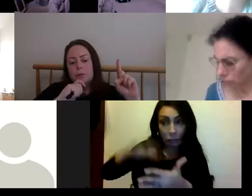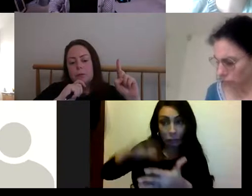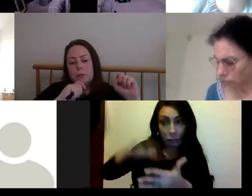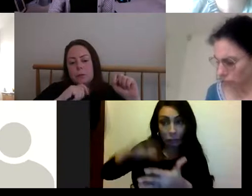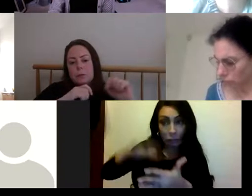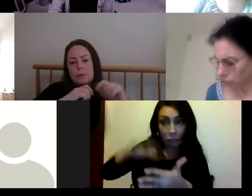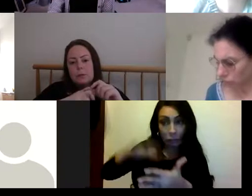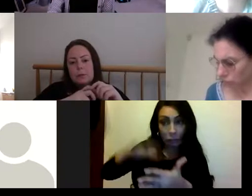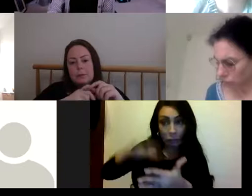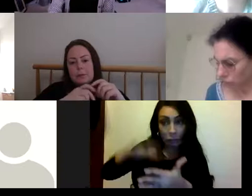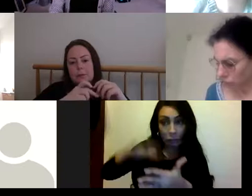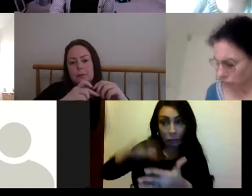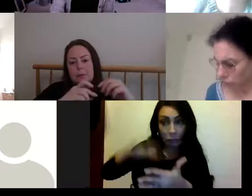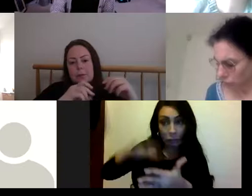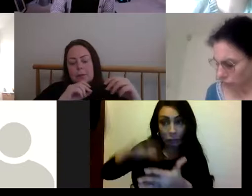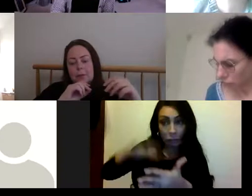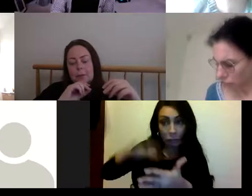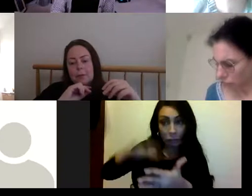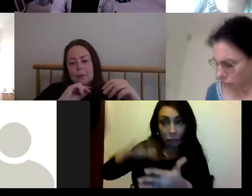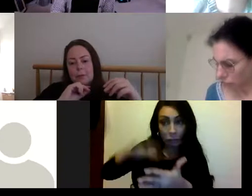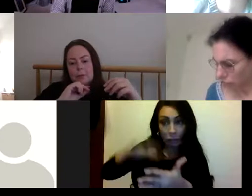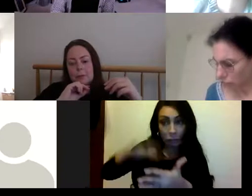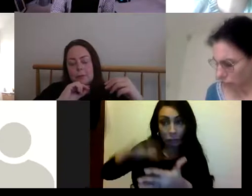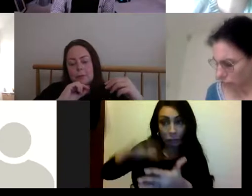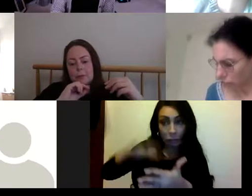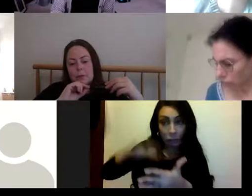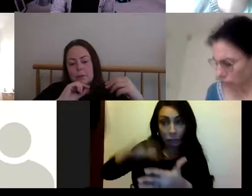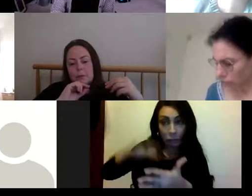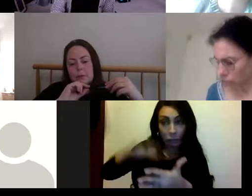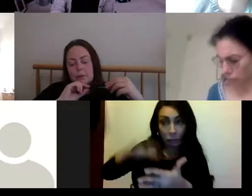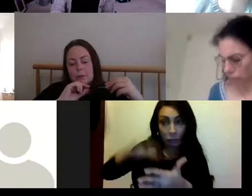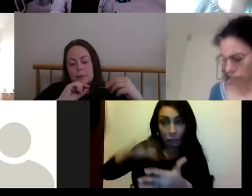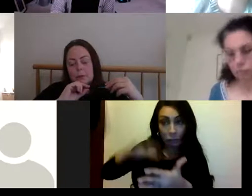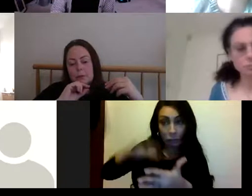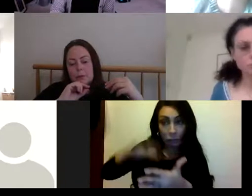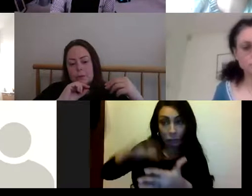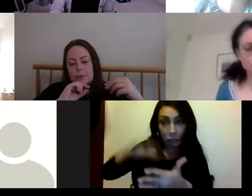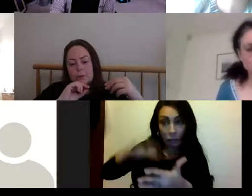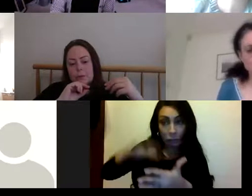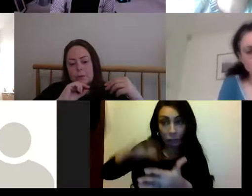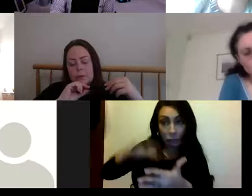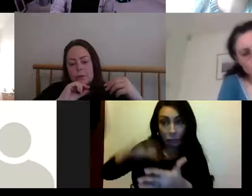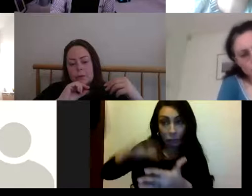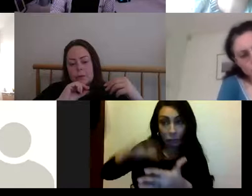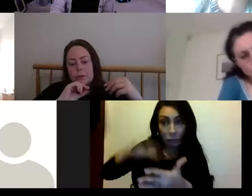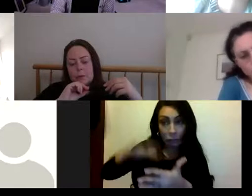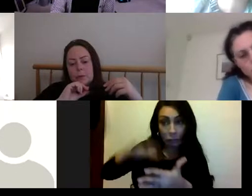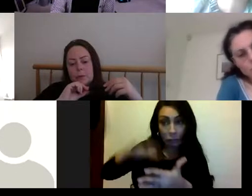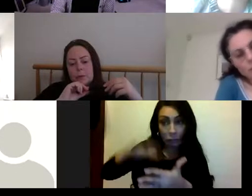Michelle's hands up. So we have some budget in terms of art materials that, depending on what